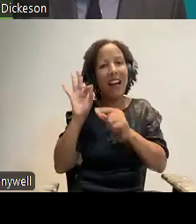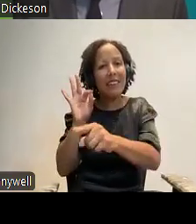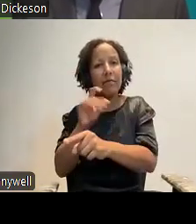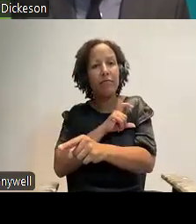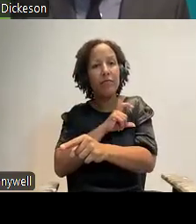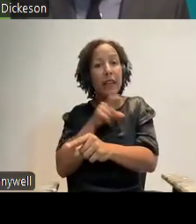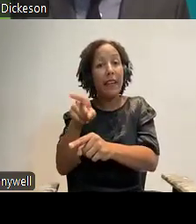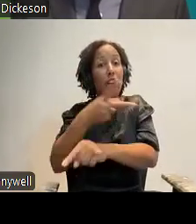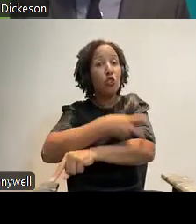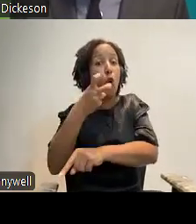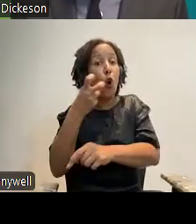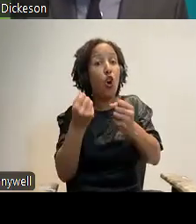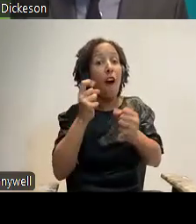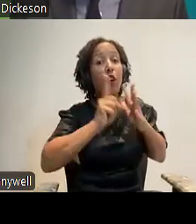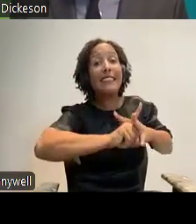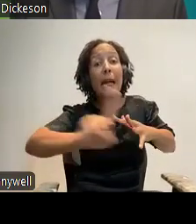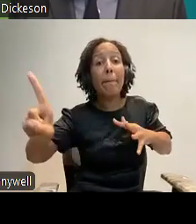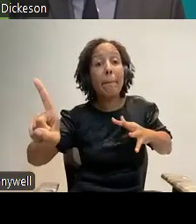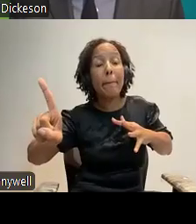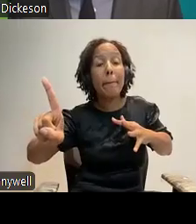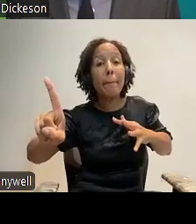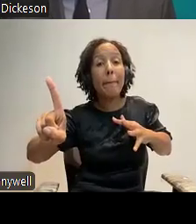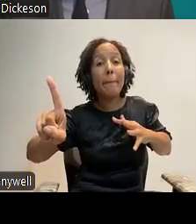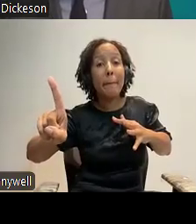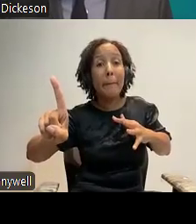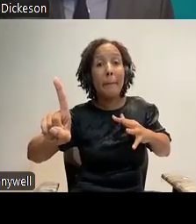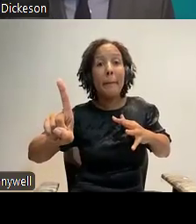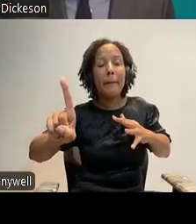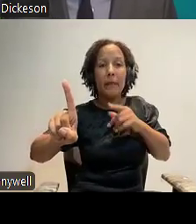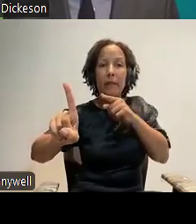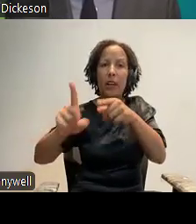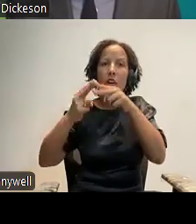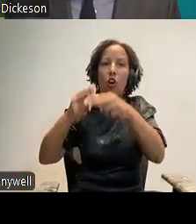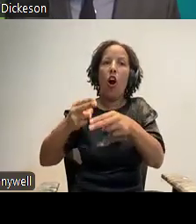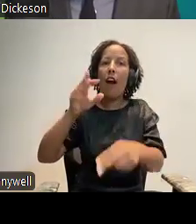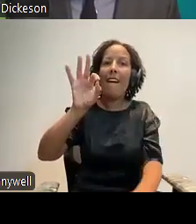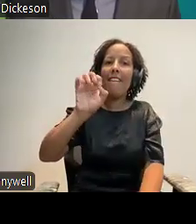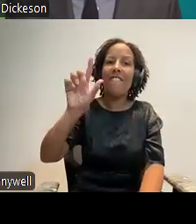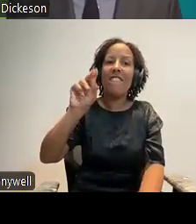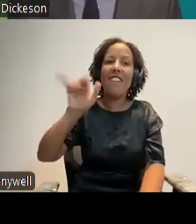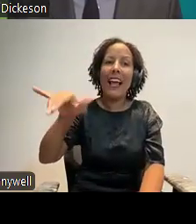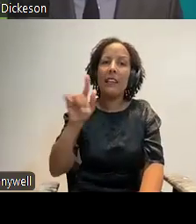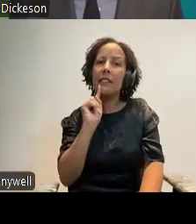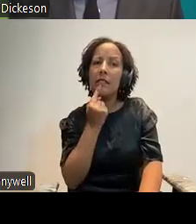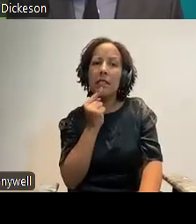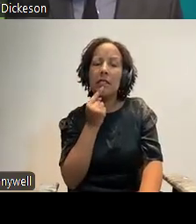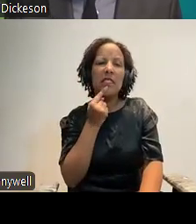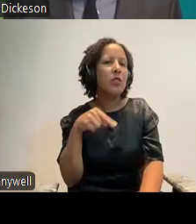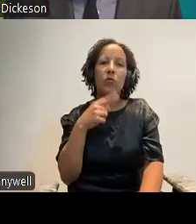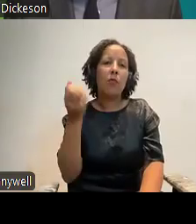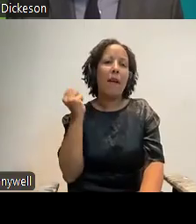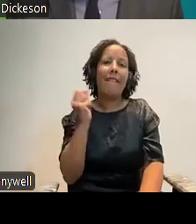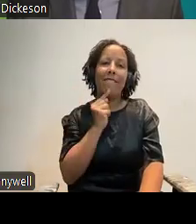way. That's a felony charge. So we were able to get that removed because of the circumstances, but not everybody has that kind